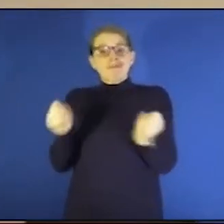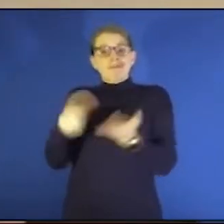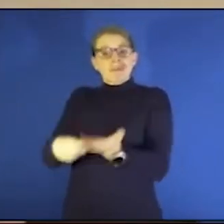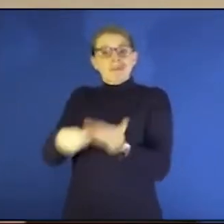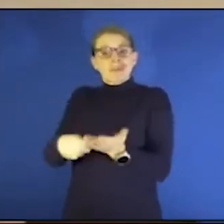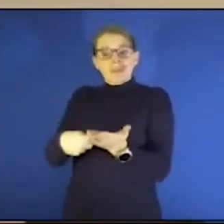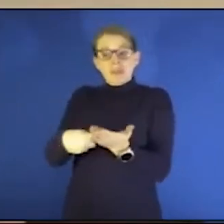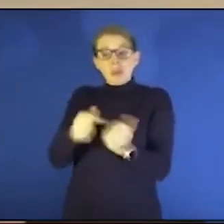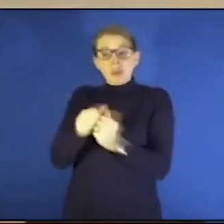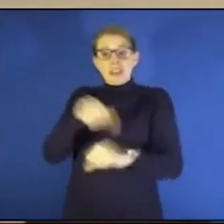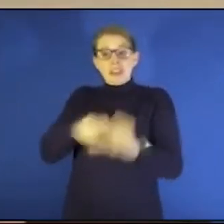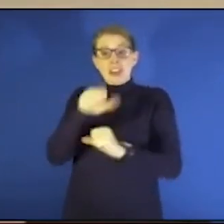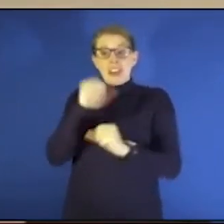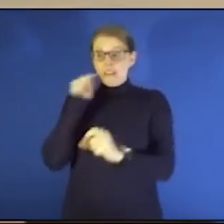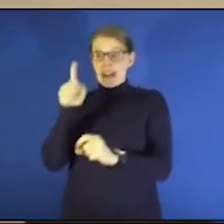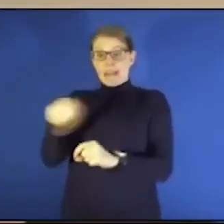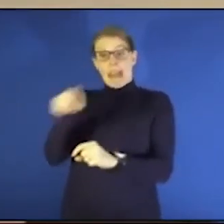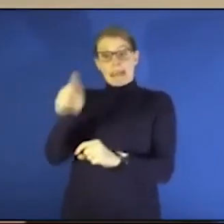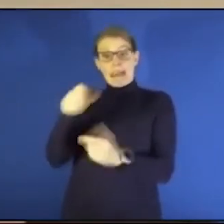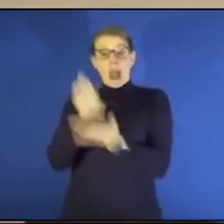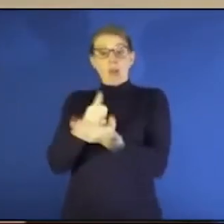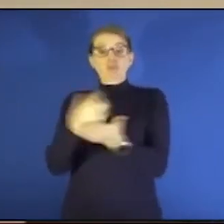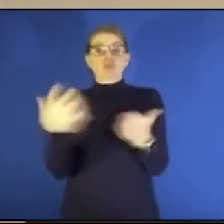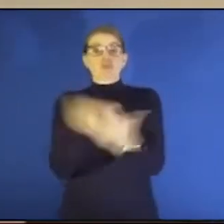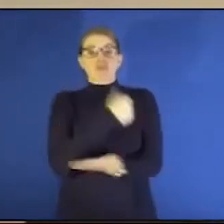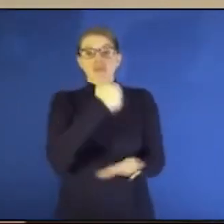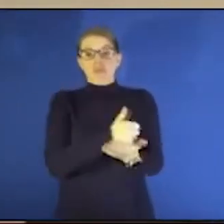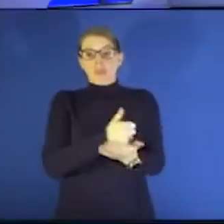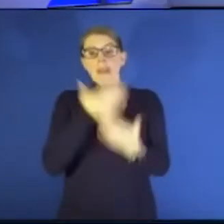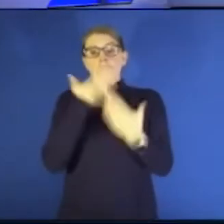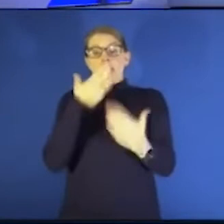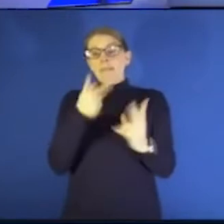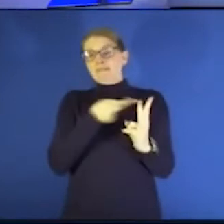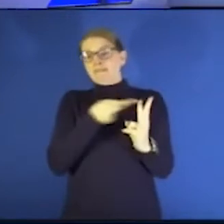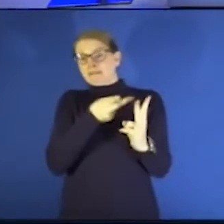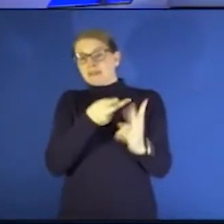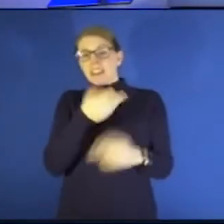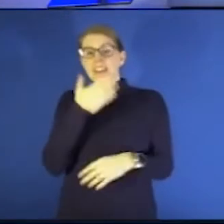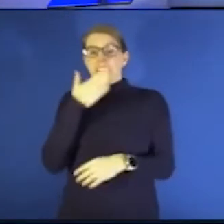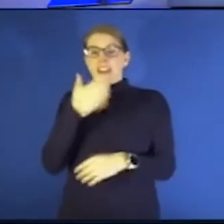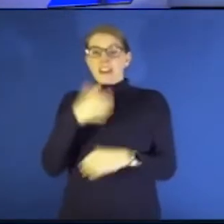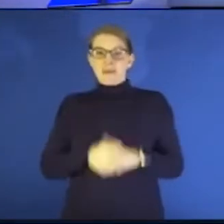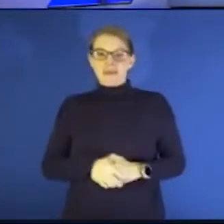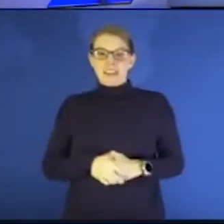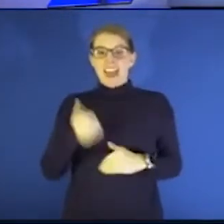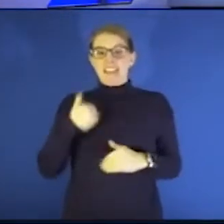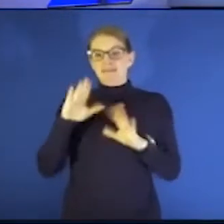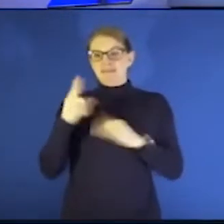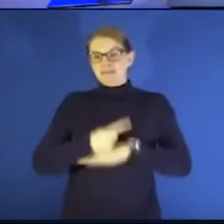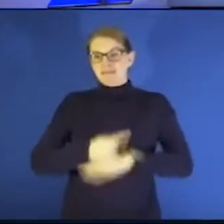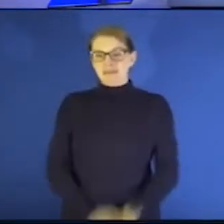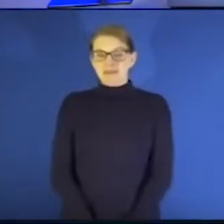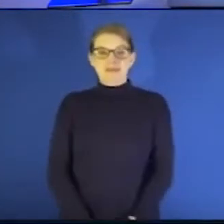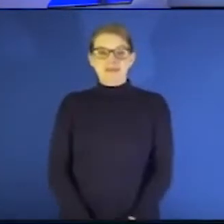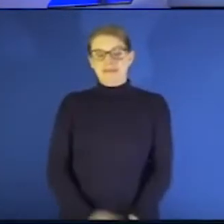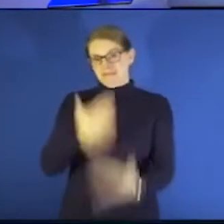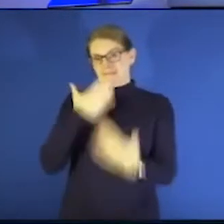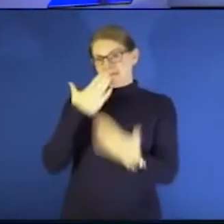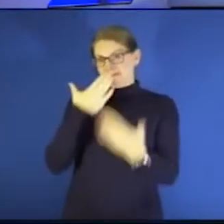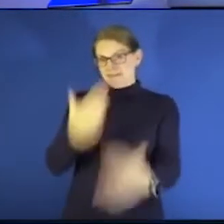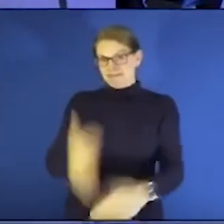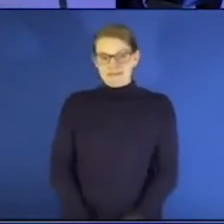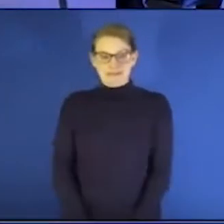help, get some help. And I want to thank Dr. Myers and Dr. Stike. Thank you all for your leadership. Thank you so much. Thank you